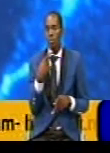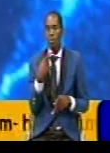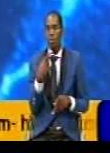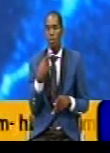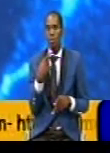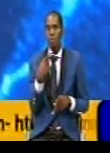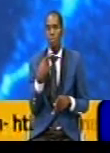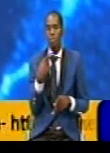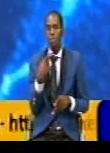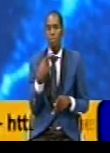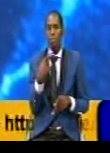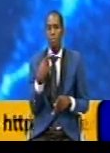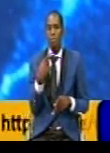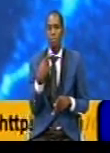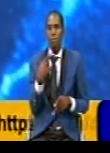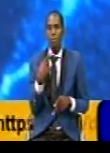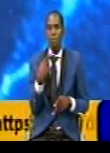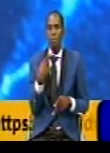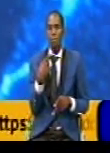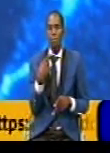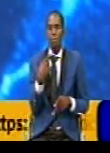sister who,